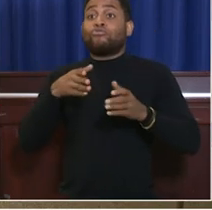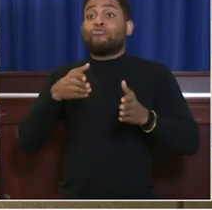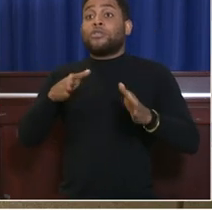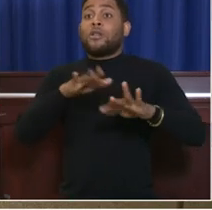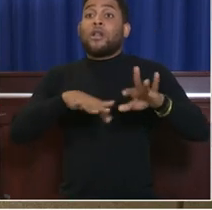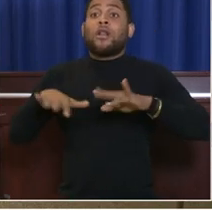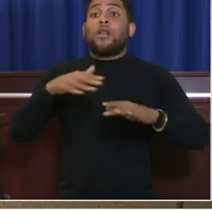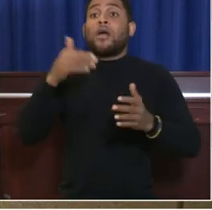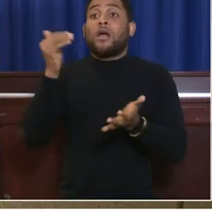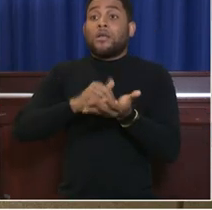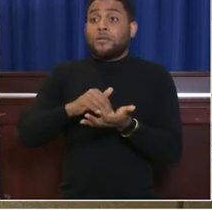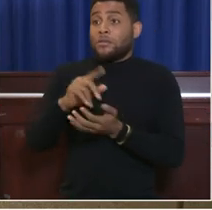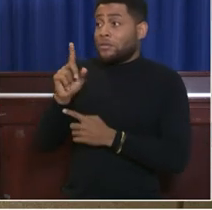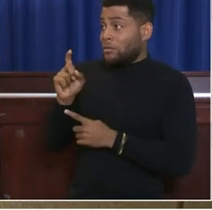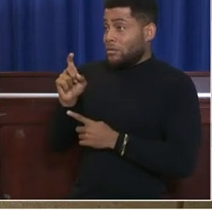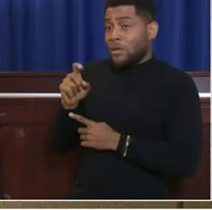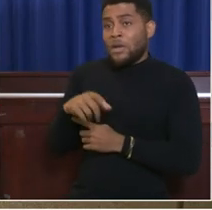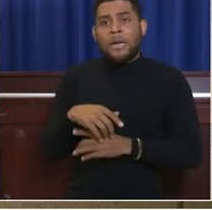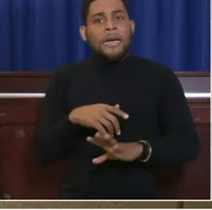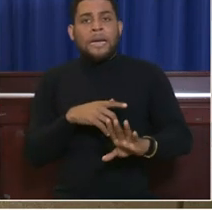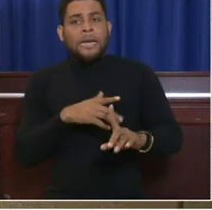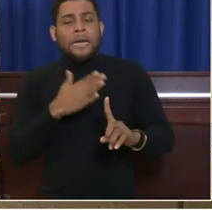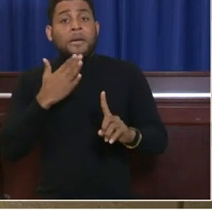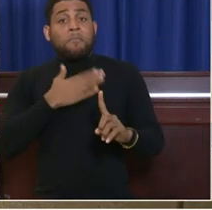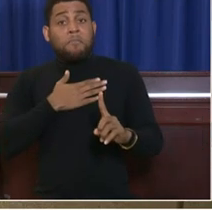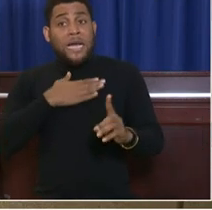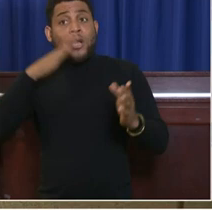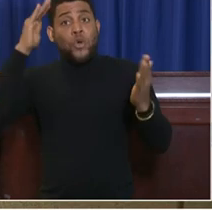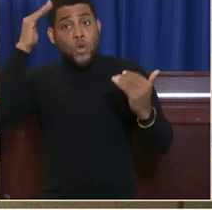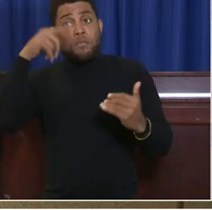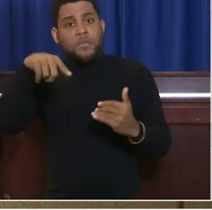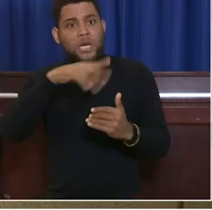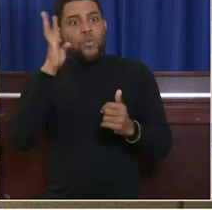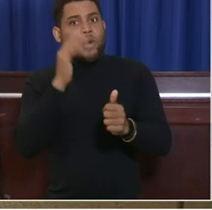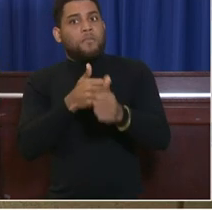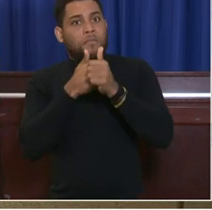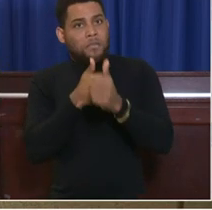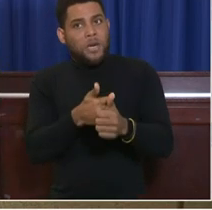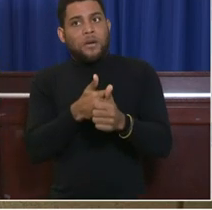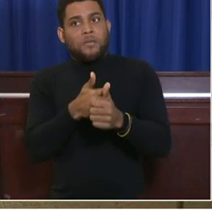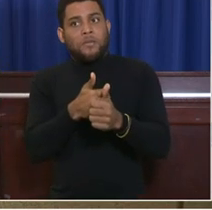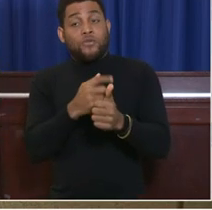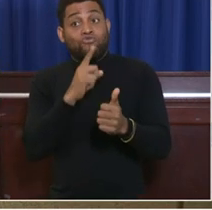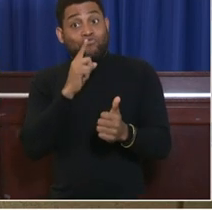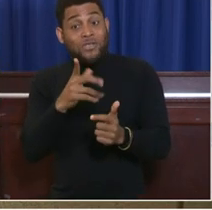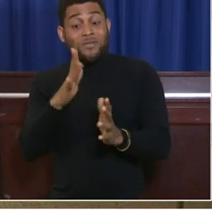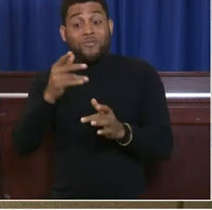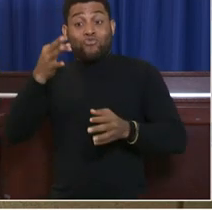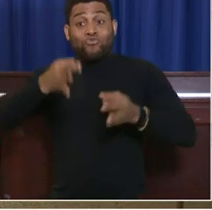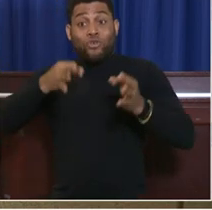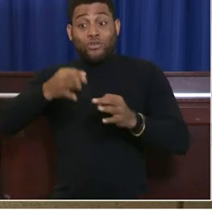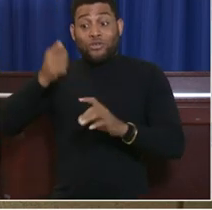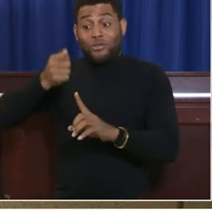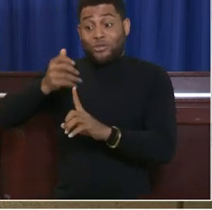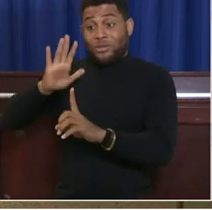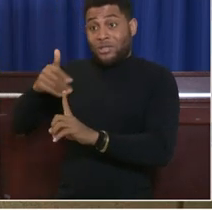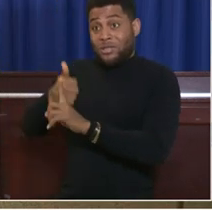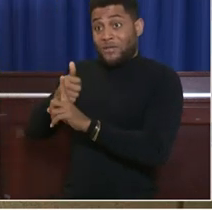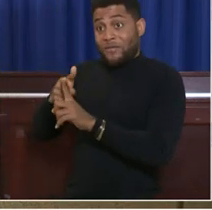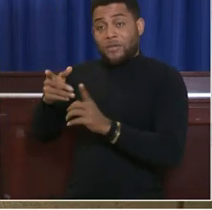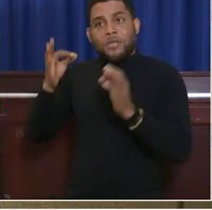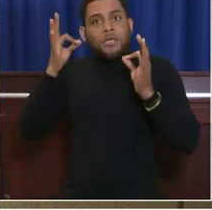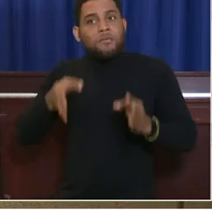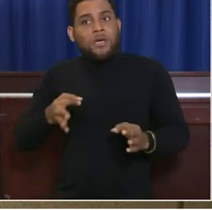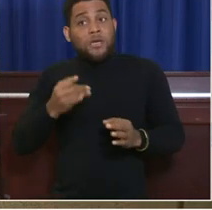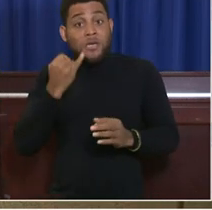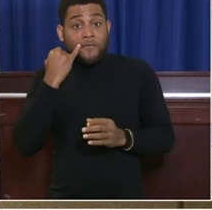if that means, and that would be up to a judge to determine if they'll be in custody, hopefully it means that they will be made to re-engage